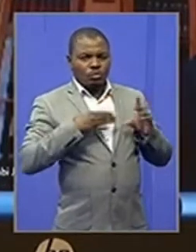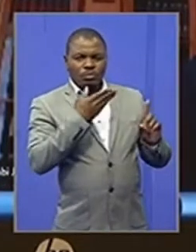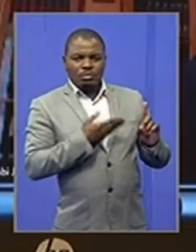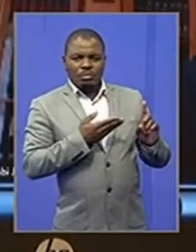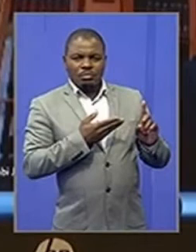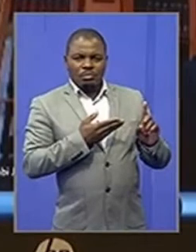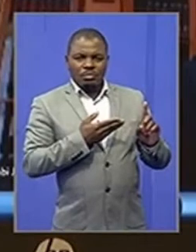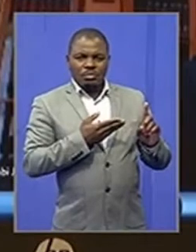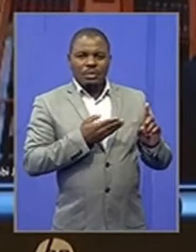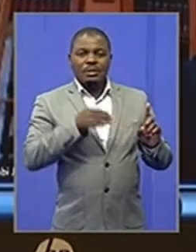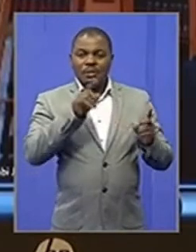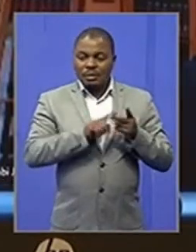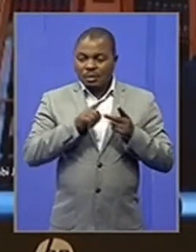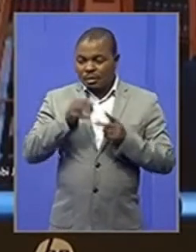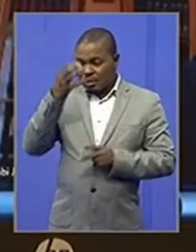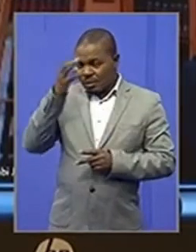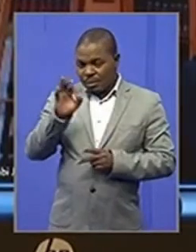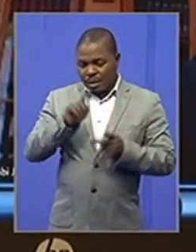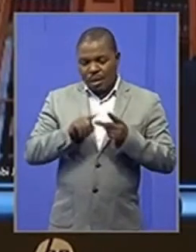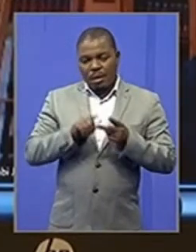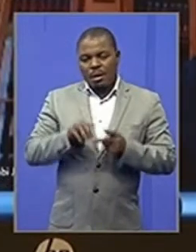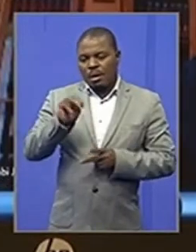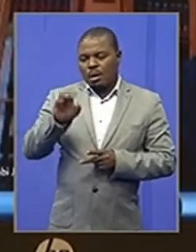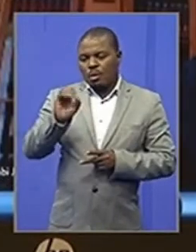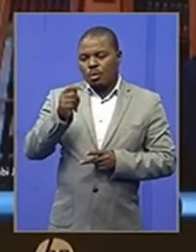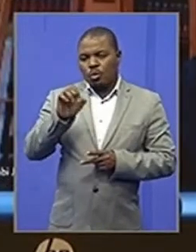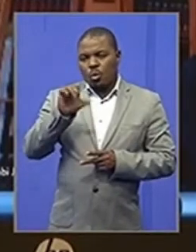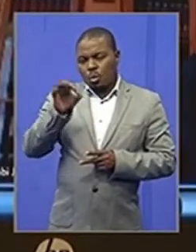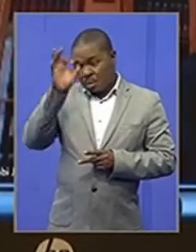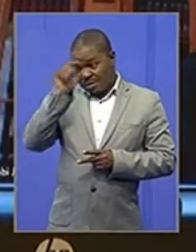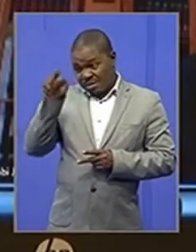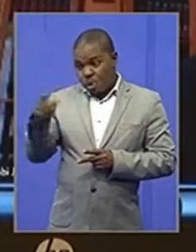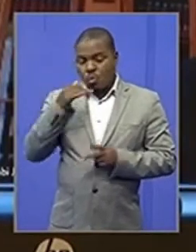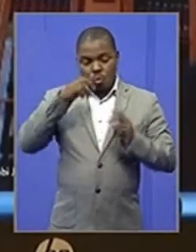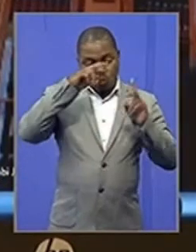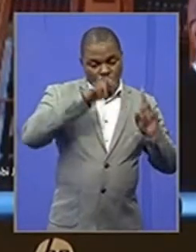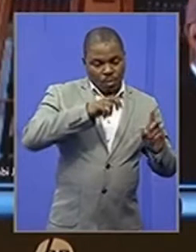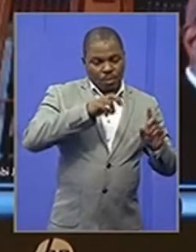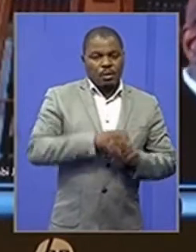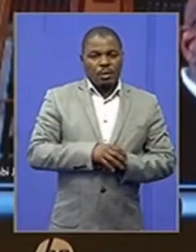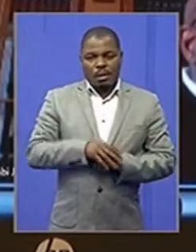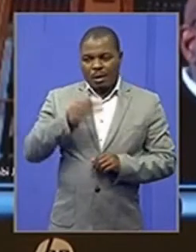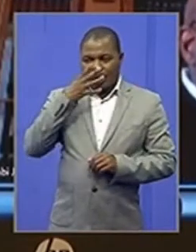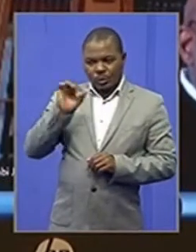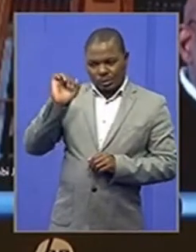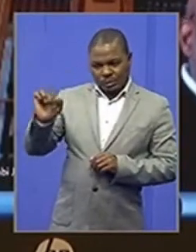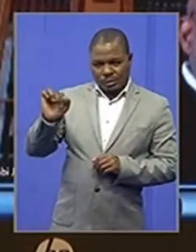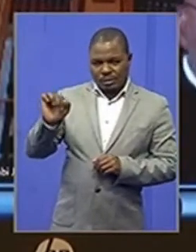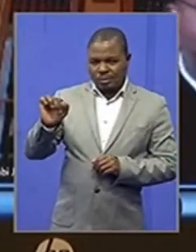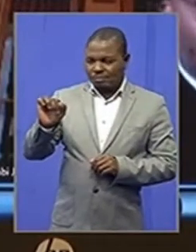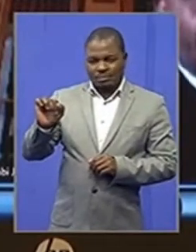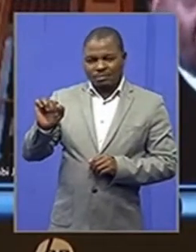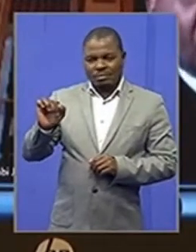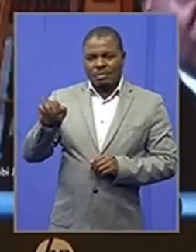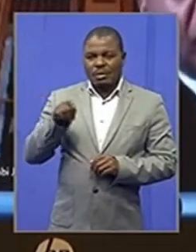means. And the state and Colonel Motolo, who is the investigating officer in the matter, her attitude was very, very simply, and in fact,